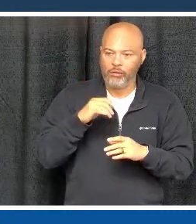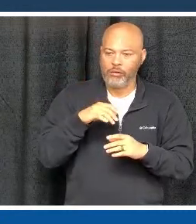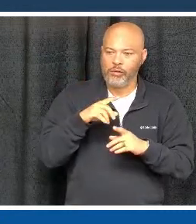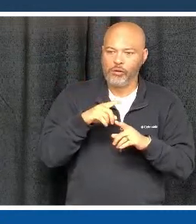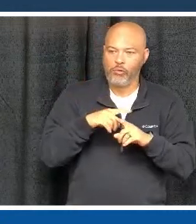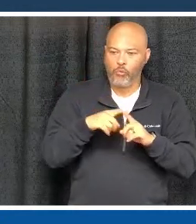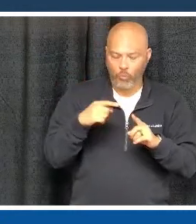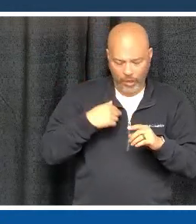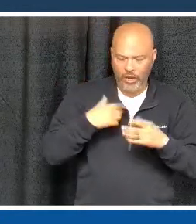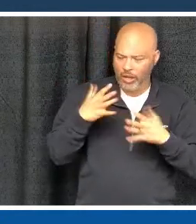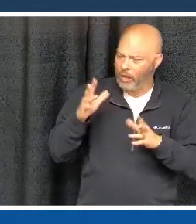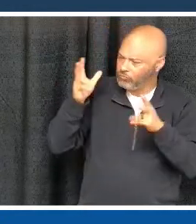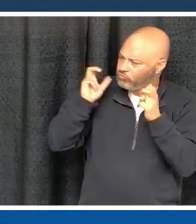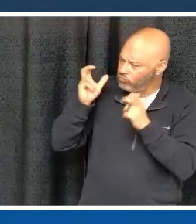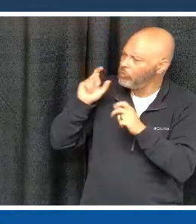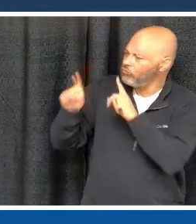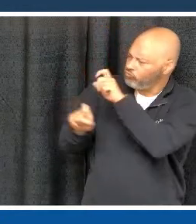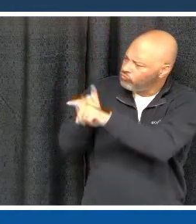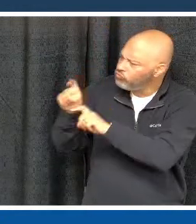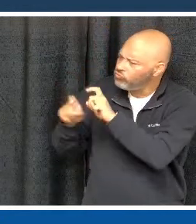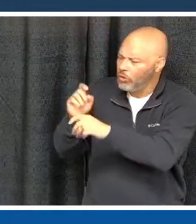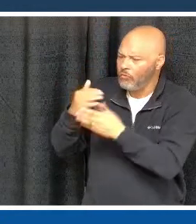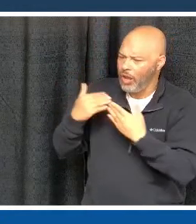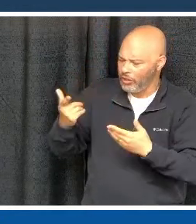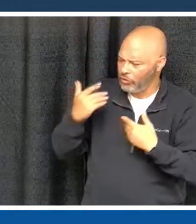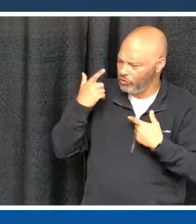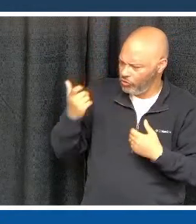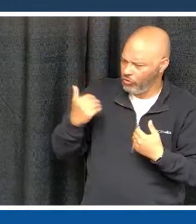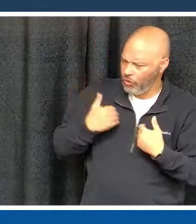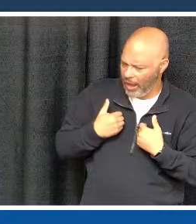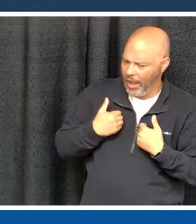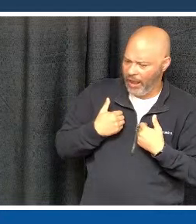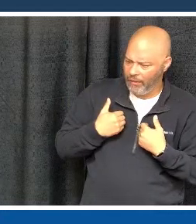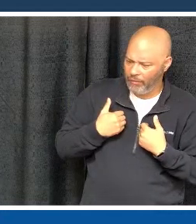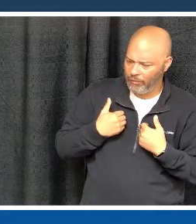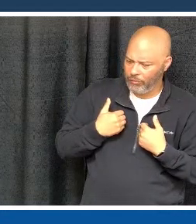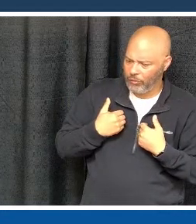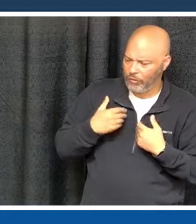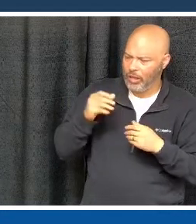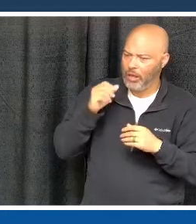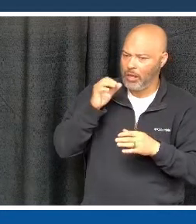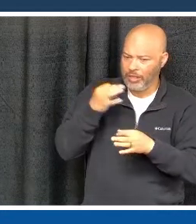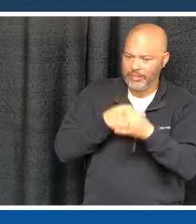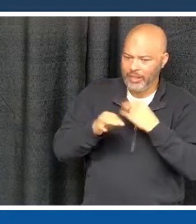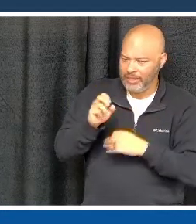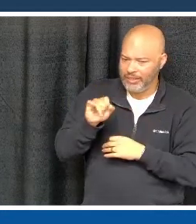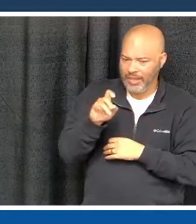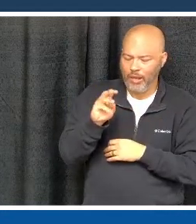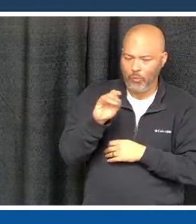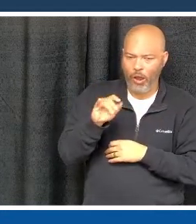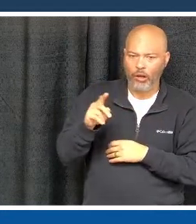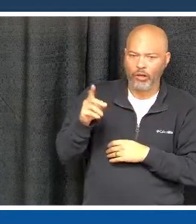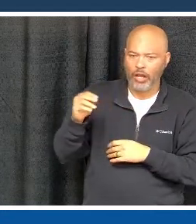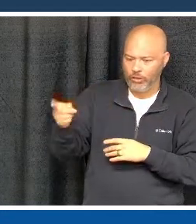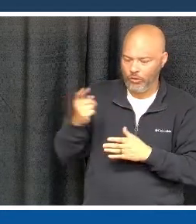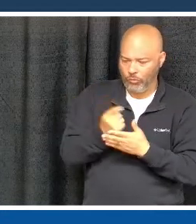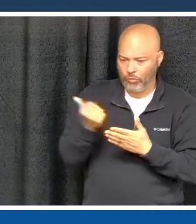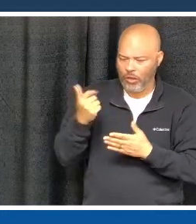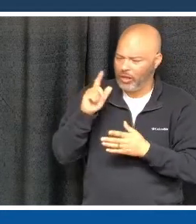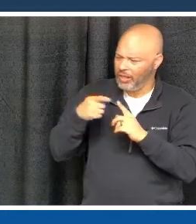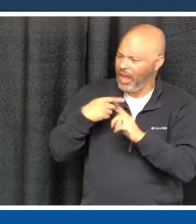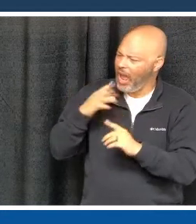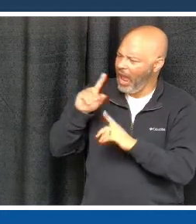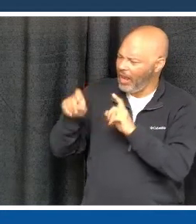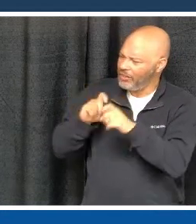standpoint. We all asked questions because you had in lieu of sidewalks, and you took that out because I